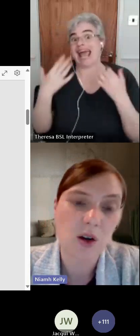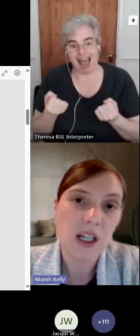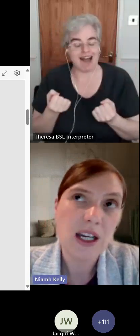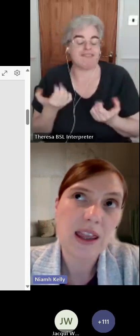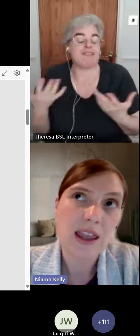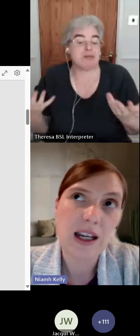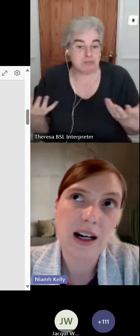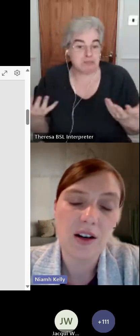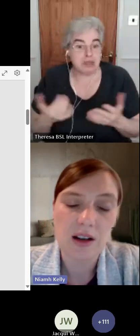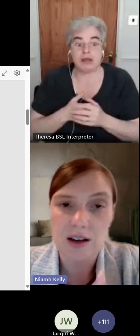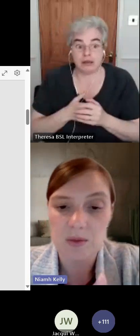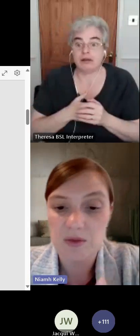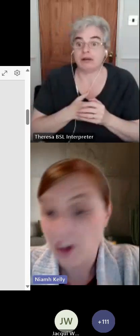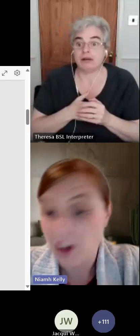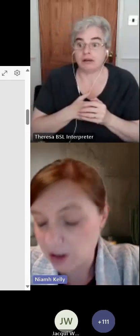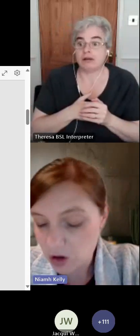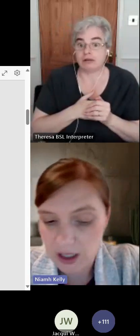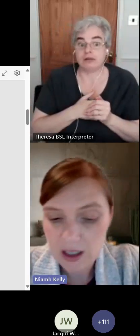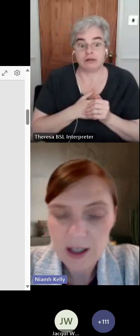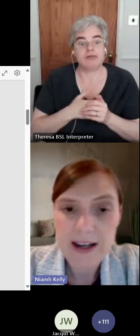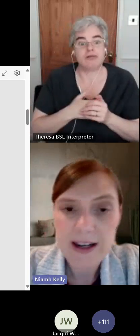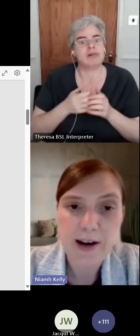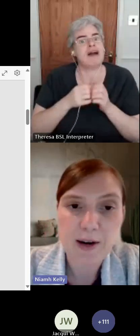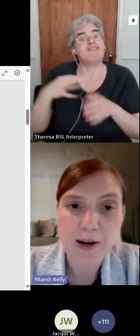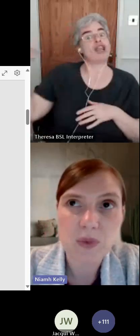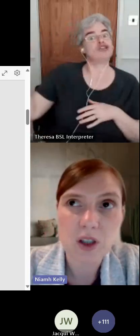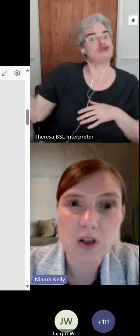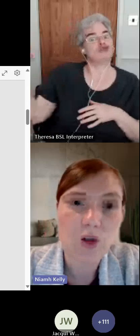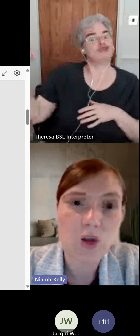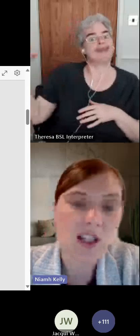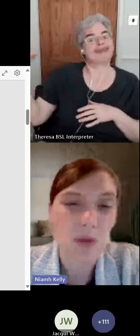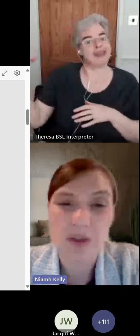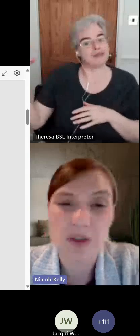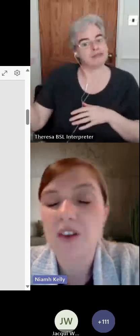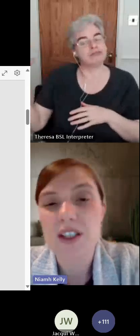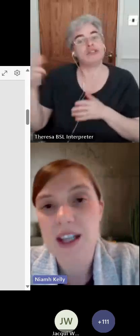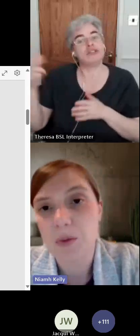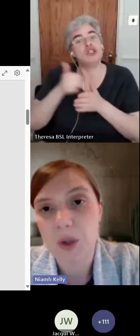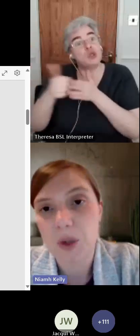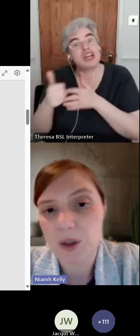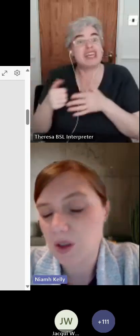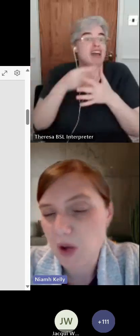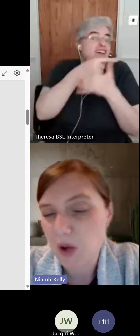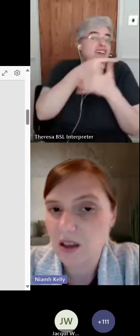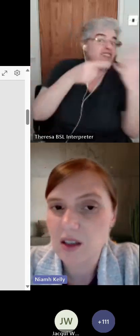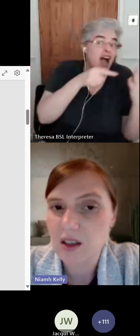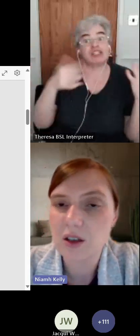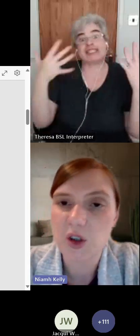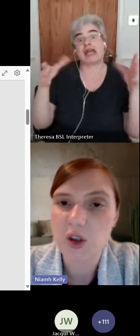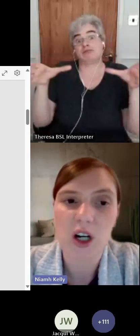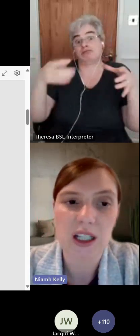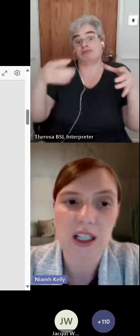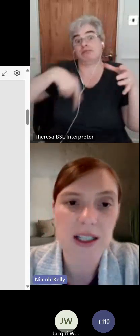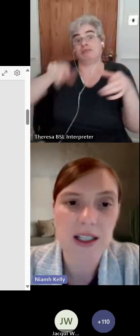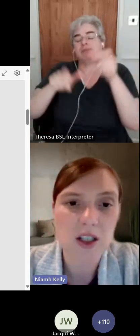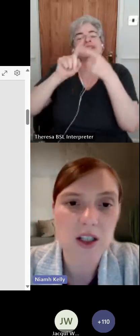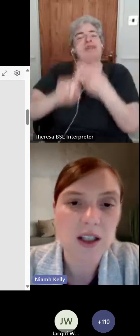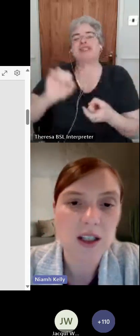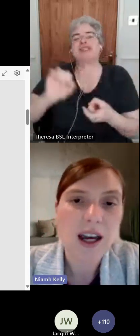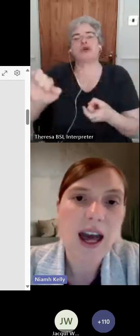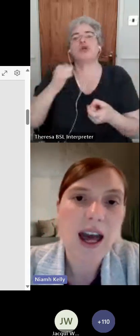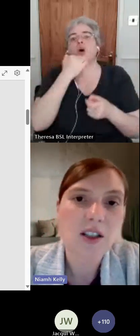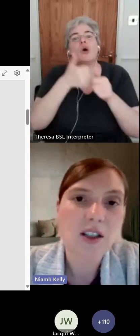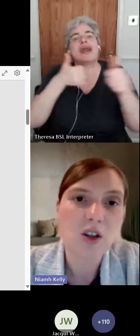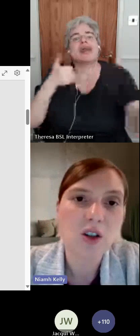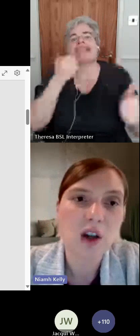either. So they are voluntary, usually maybe 5 to 10 people, depends on the size of your